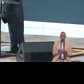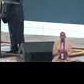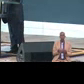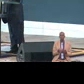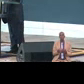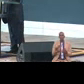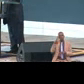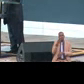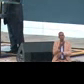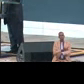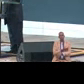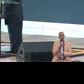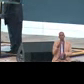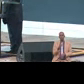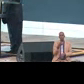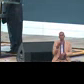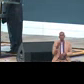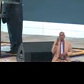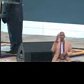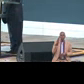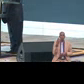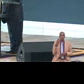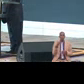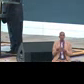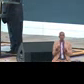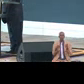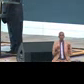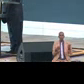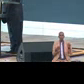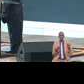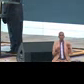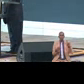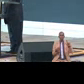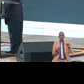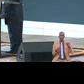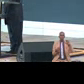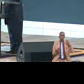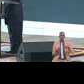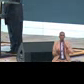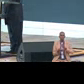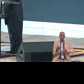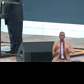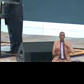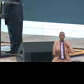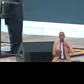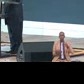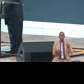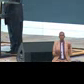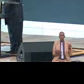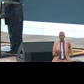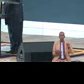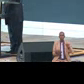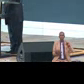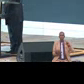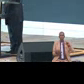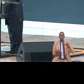unrebukable sons of God. We're looking at Galatians chapter 2. Galatians chapter